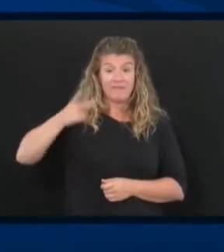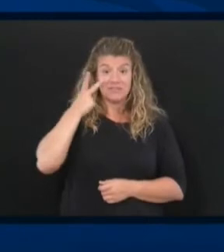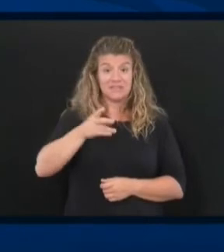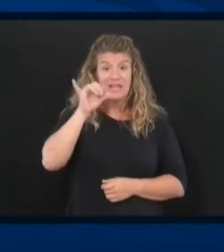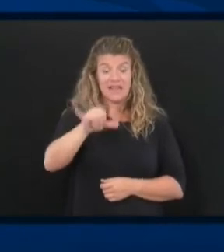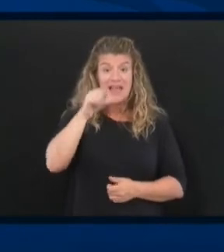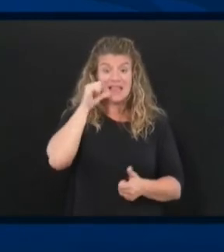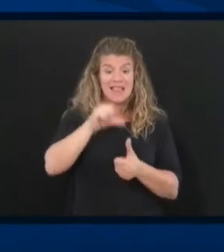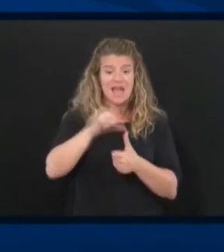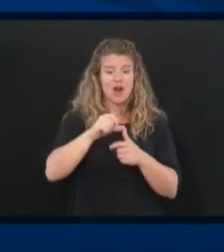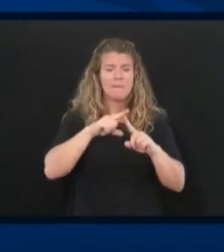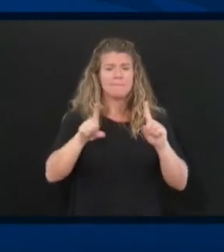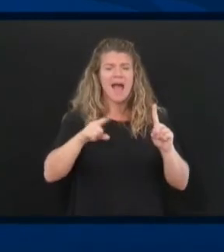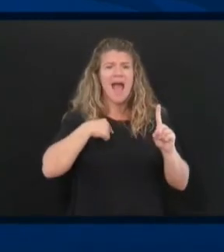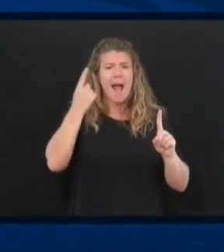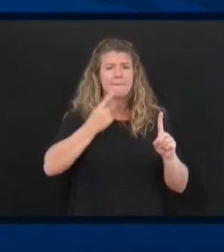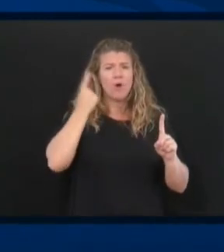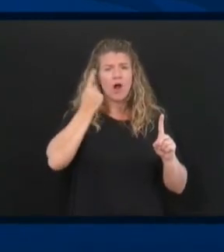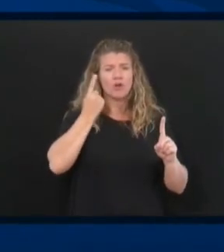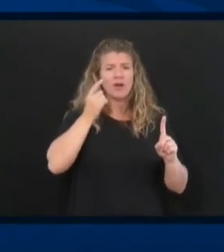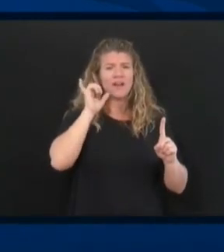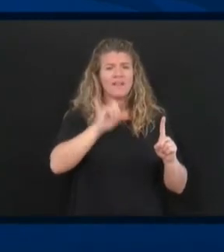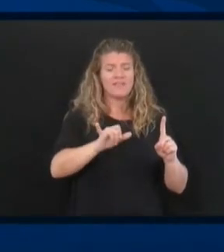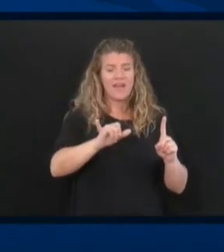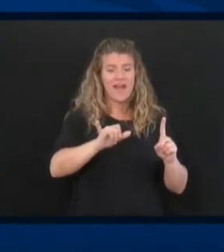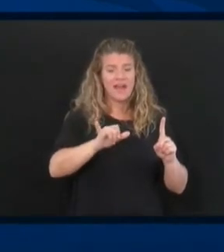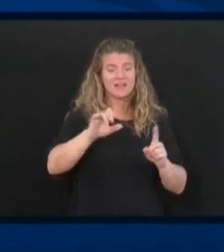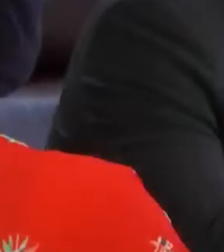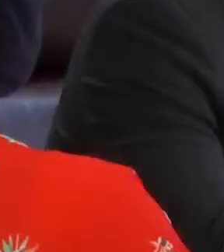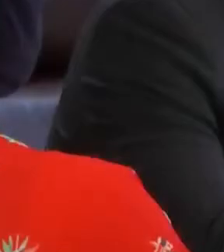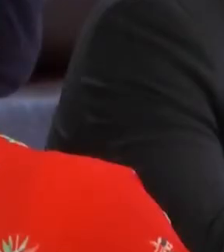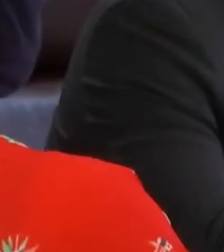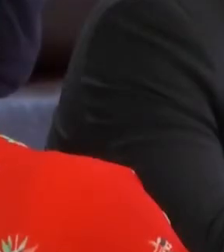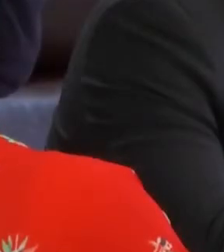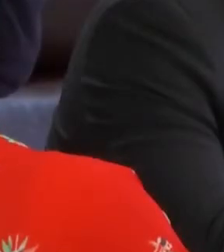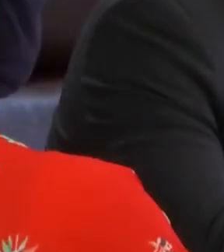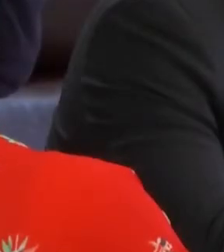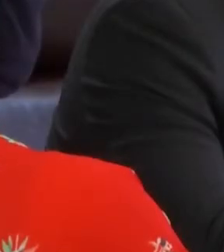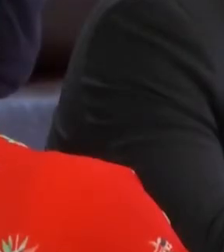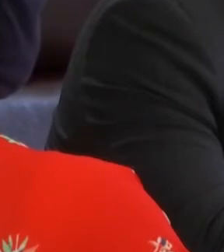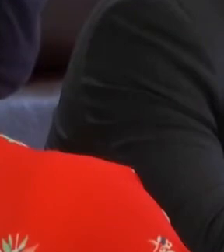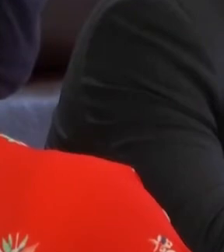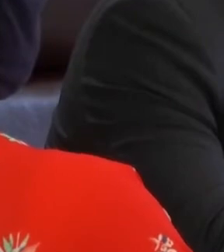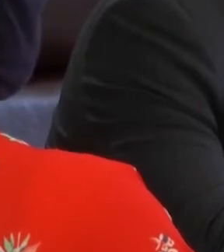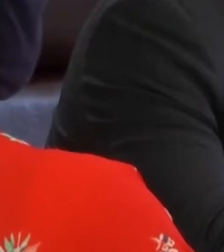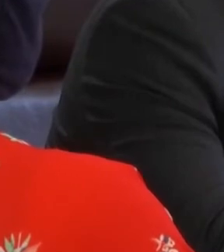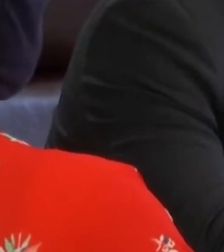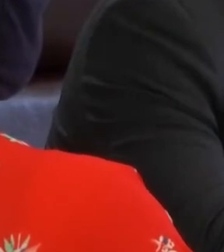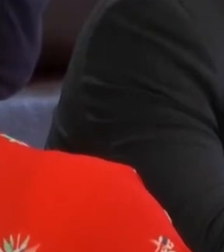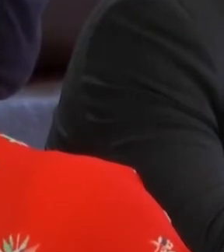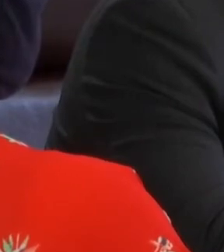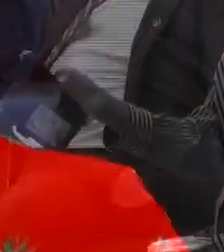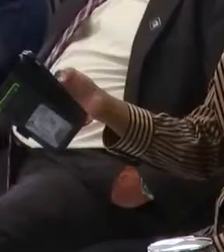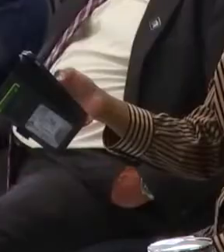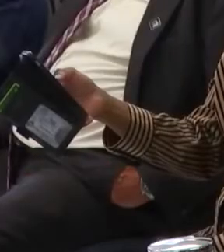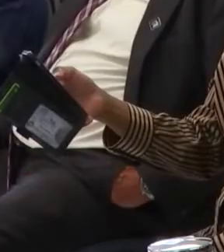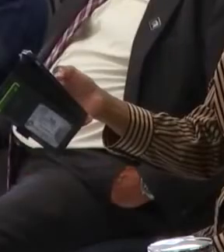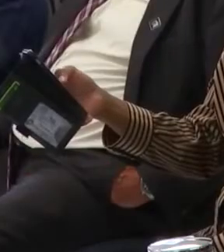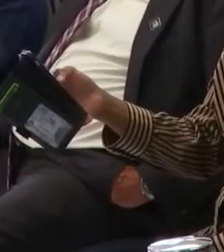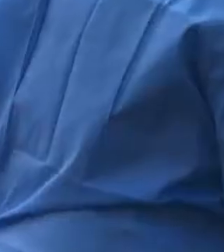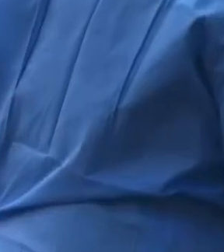know, because all it is another political stunt. Salango says Kanawha County was the first local government in the state